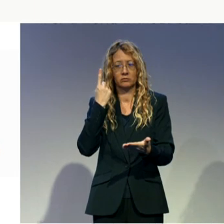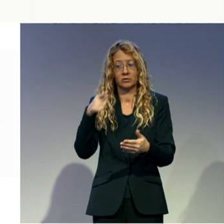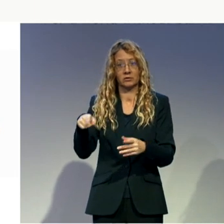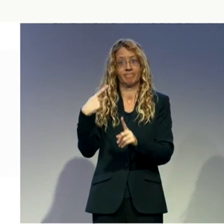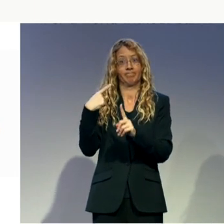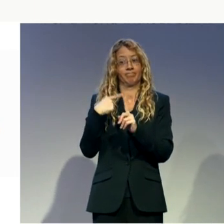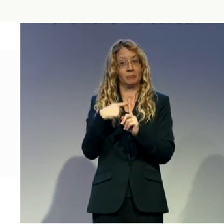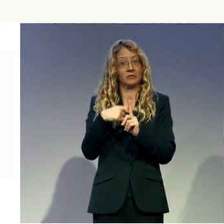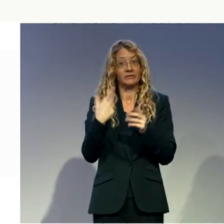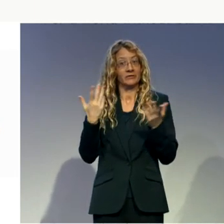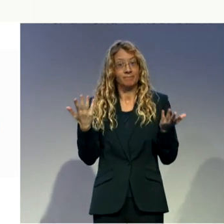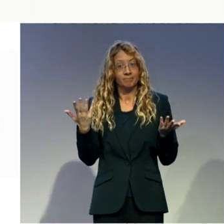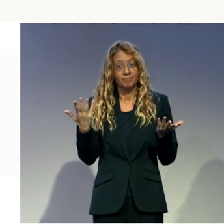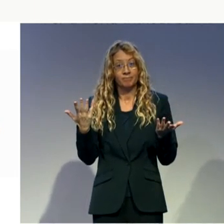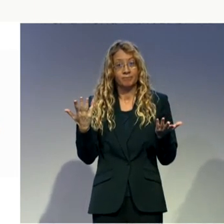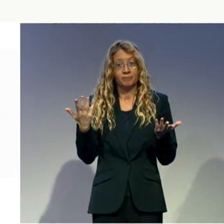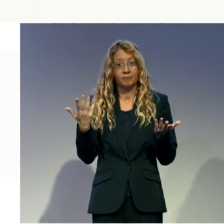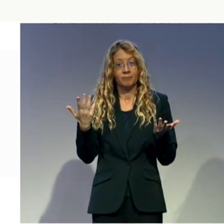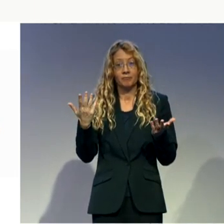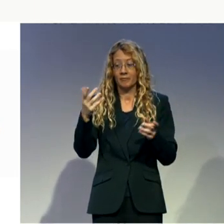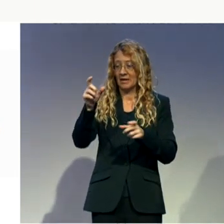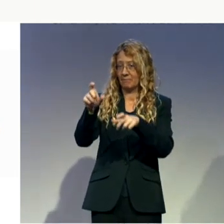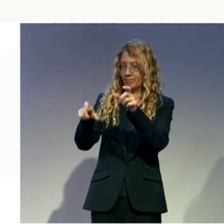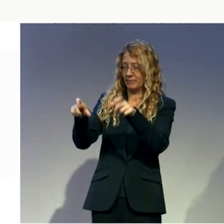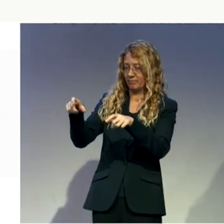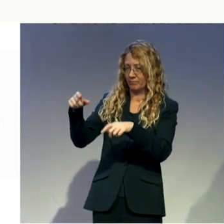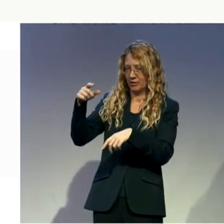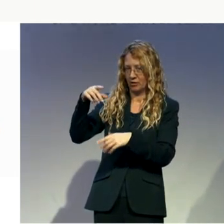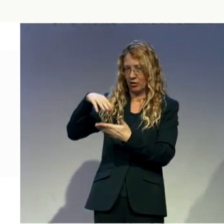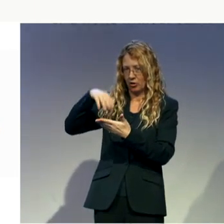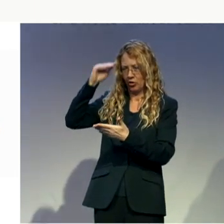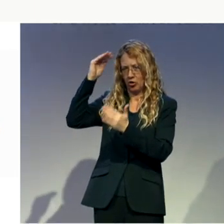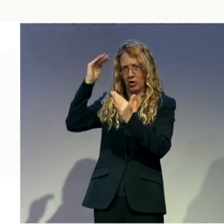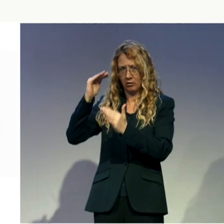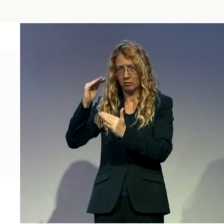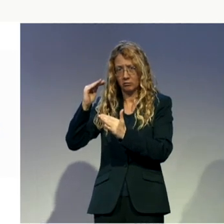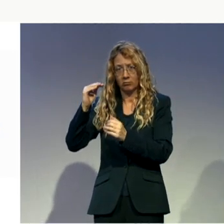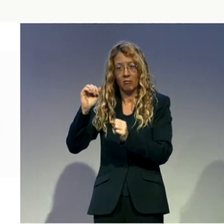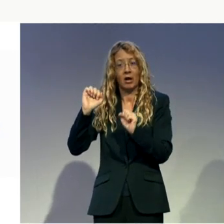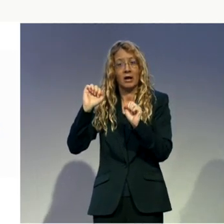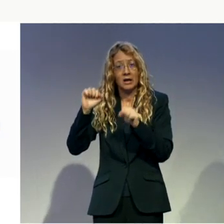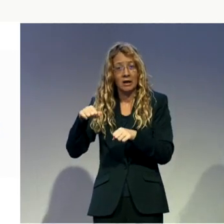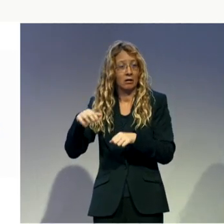who finds it difficult to understand political processes